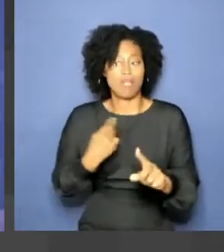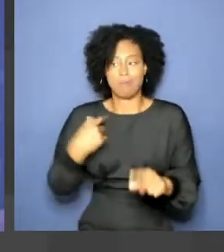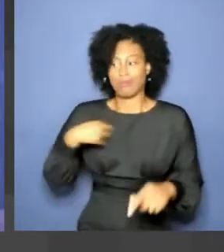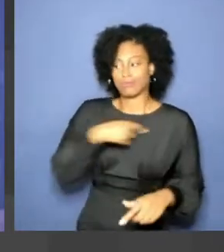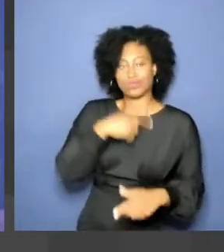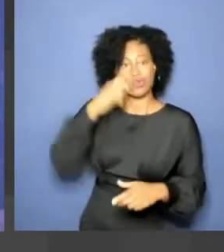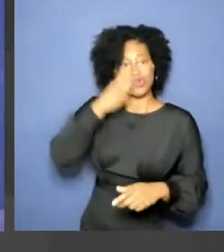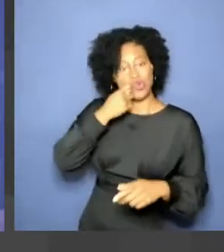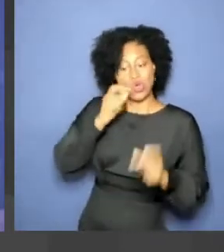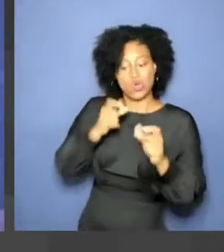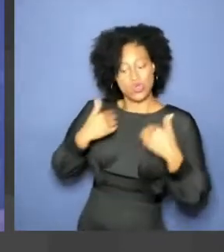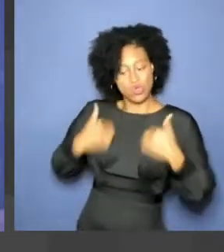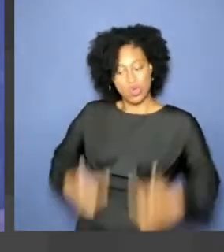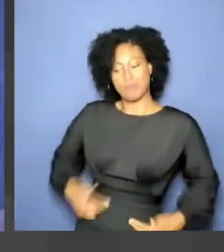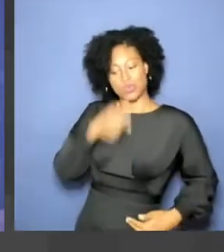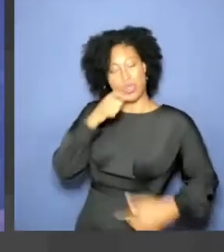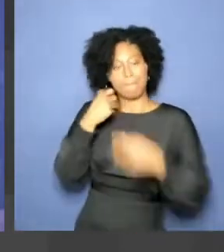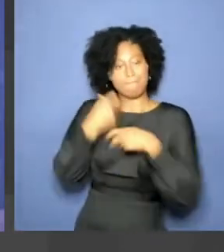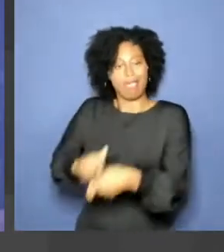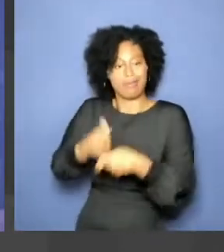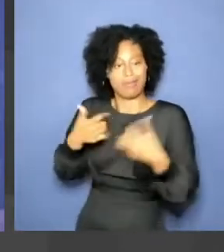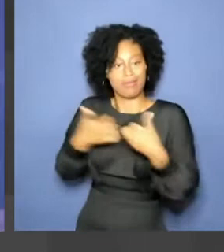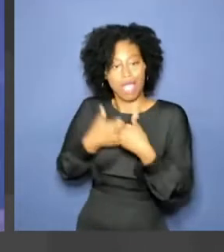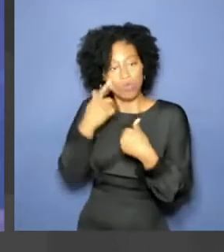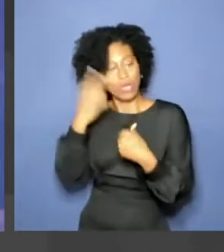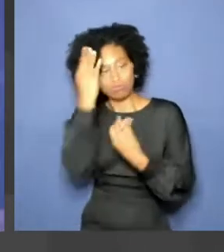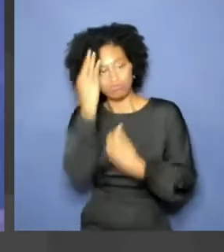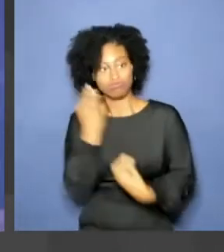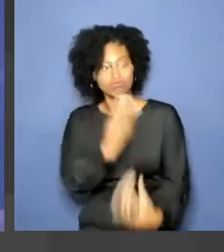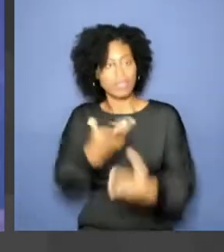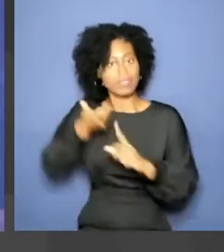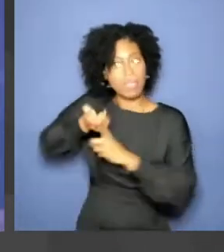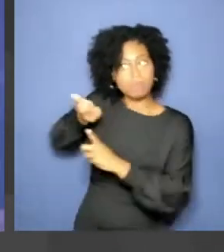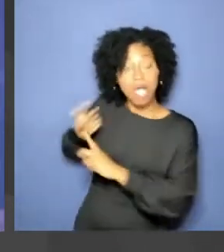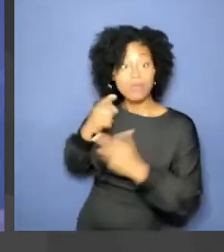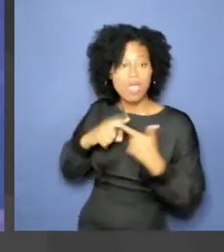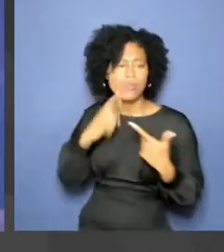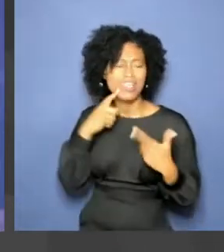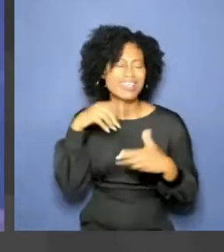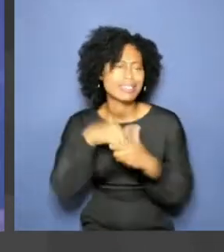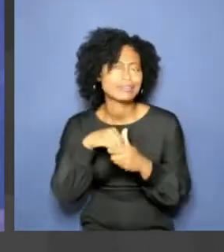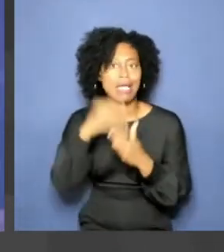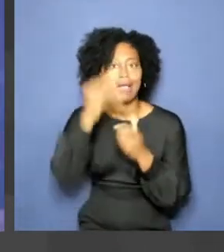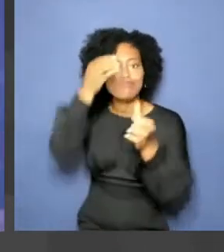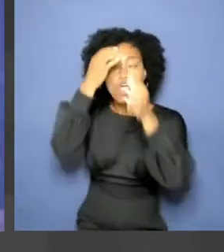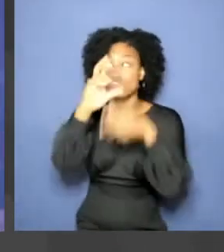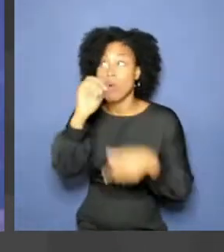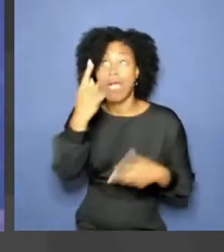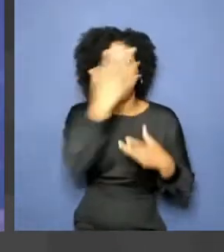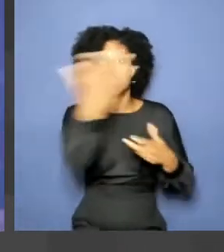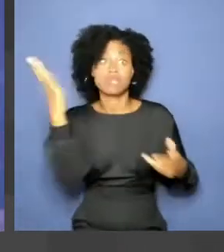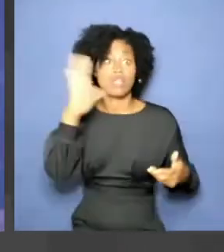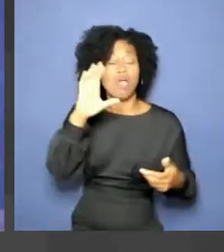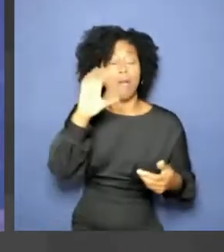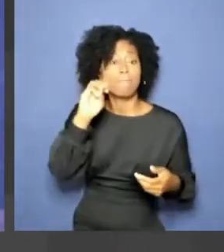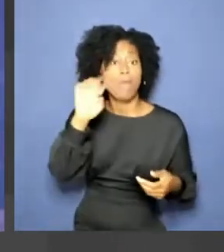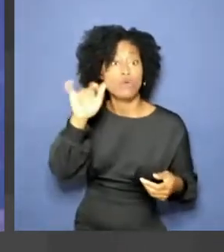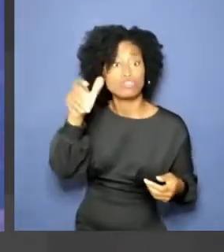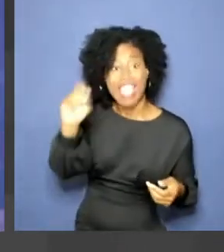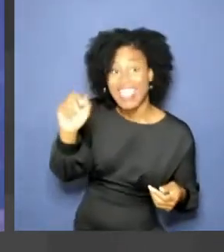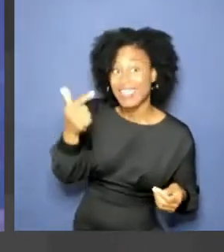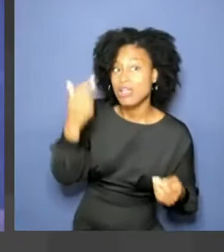humans making it, and they will give you the inside knowledge that no one outside of Mojang Studios knows, our best kept